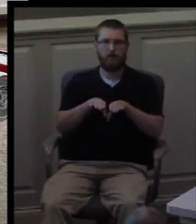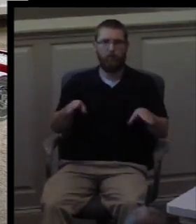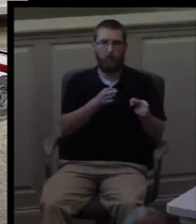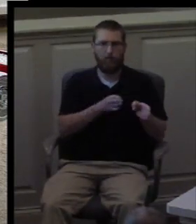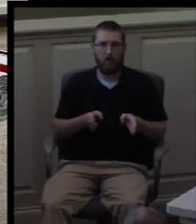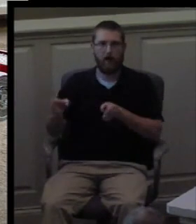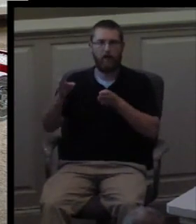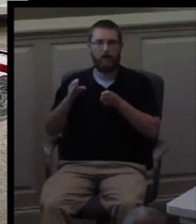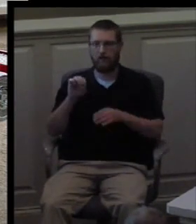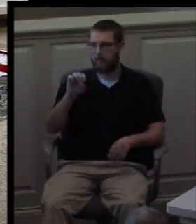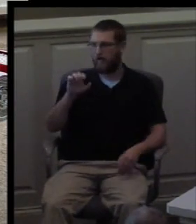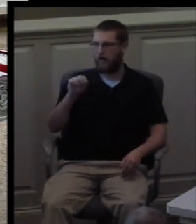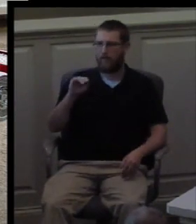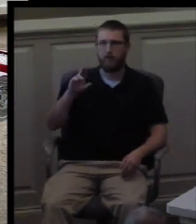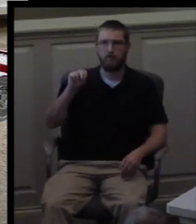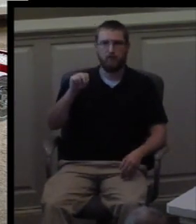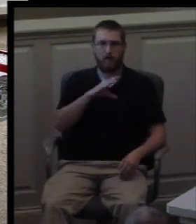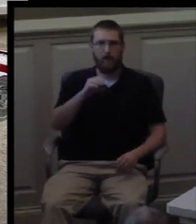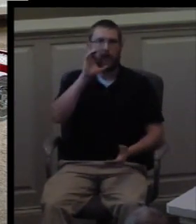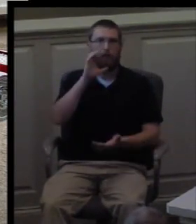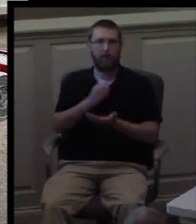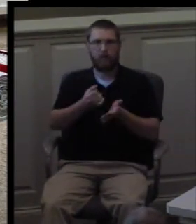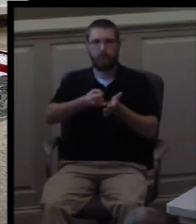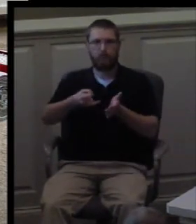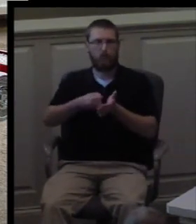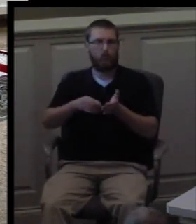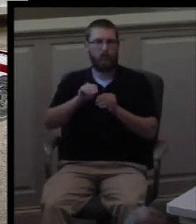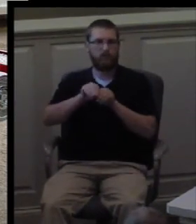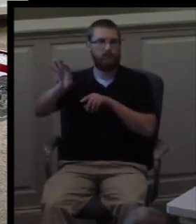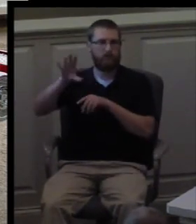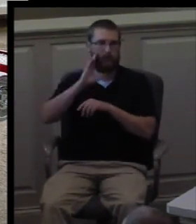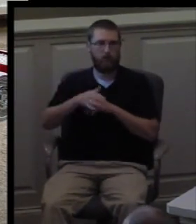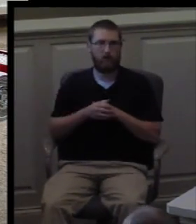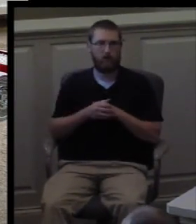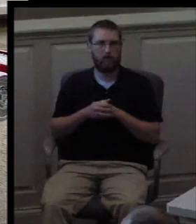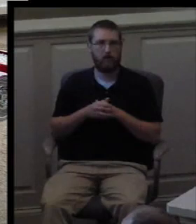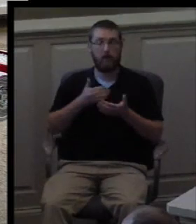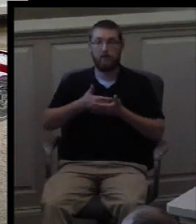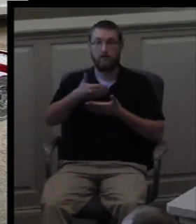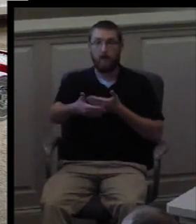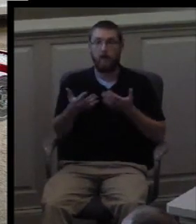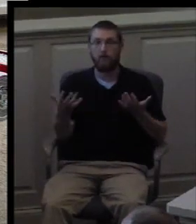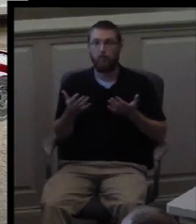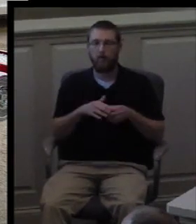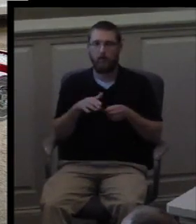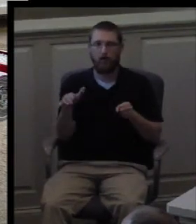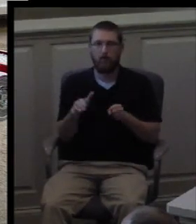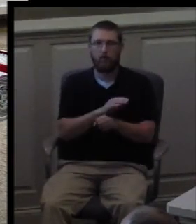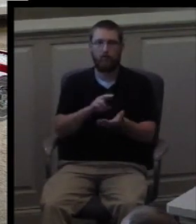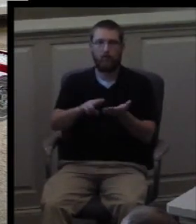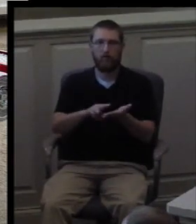building elevations and a rendering, which I think you're going to be excited to see. So after we move past this stage, we'll move into full